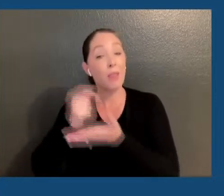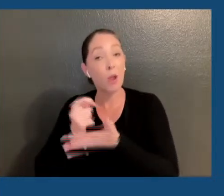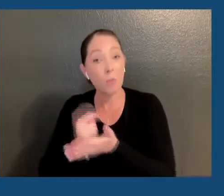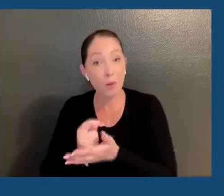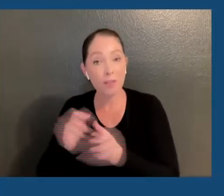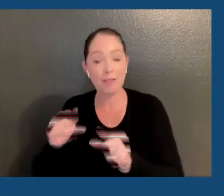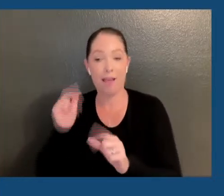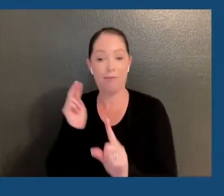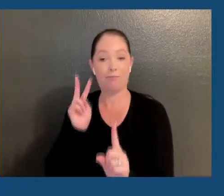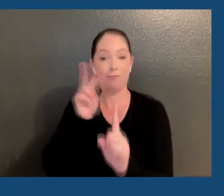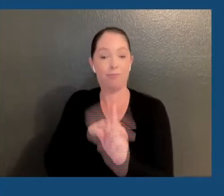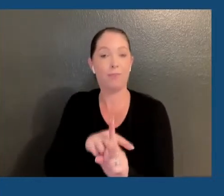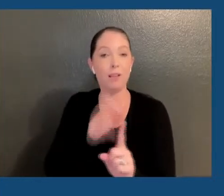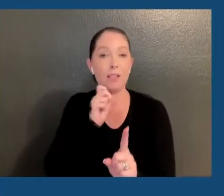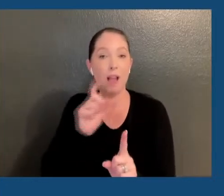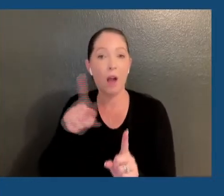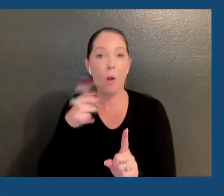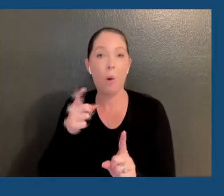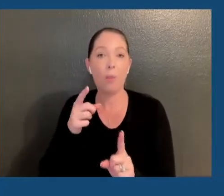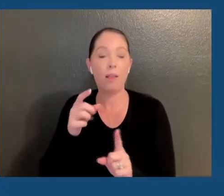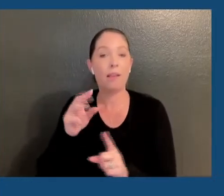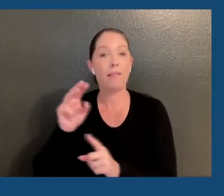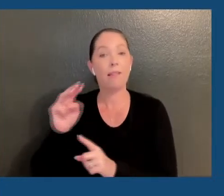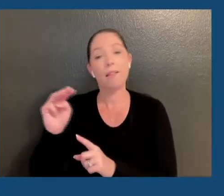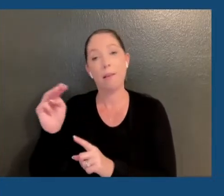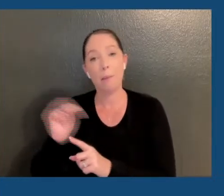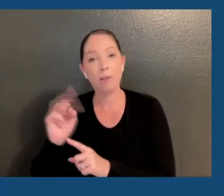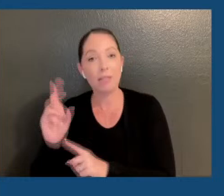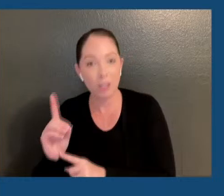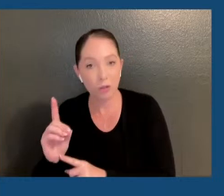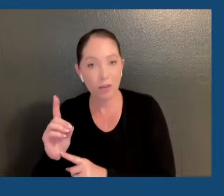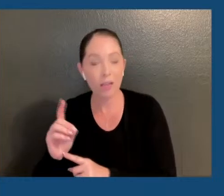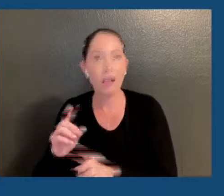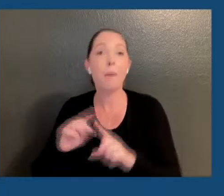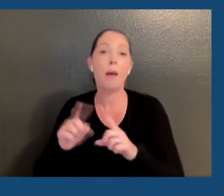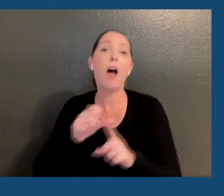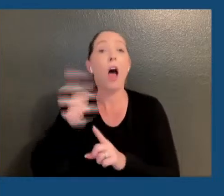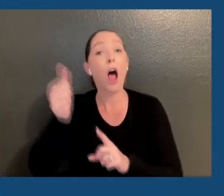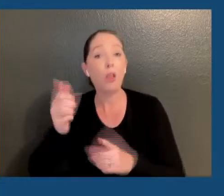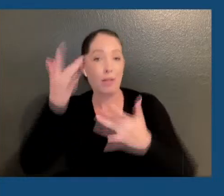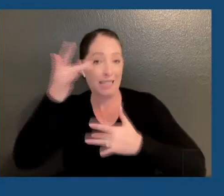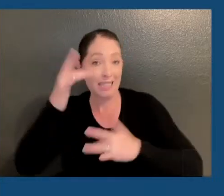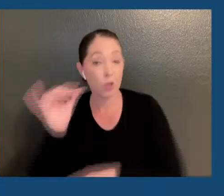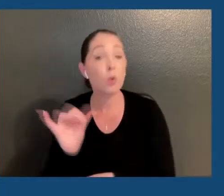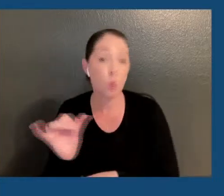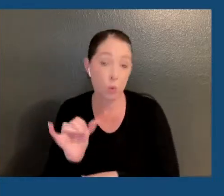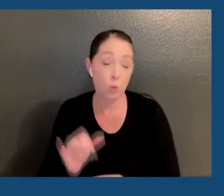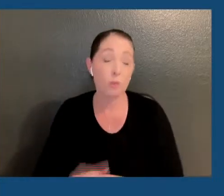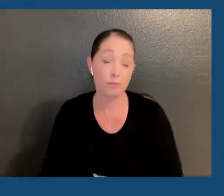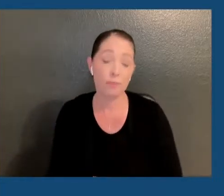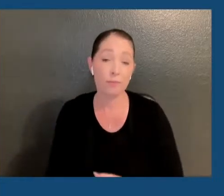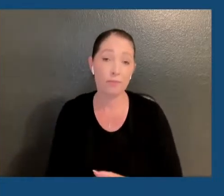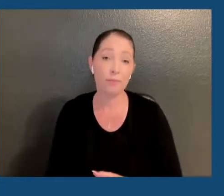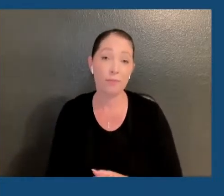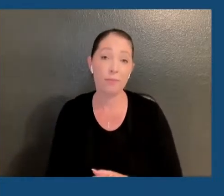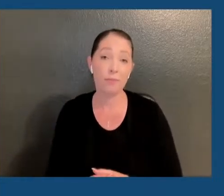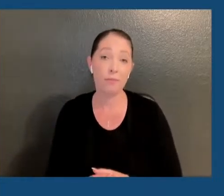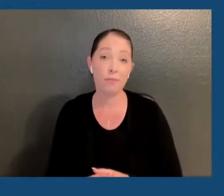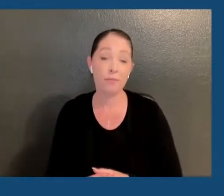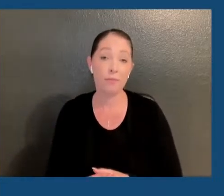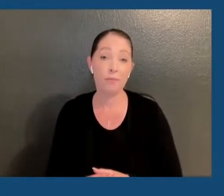just to myotonic dystrophy, but to a lot of other currently untreatable diseases. And might I